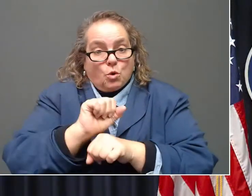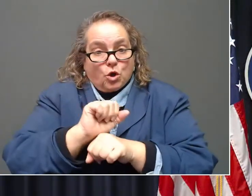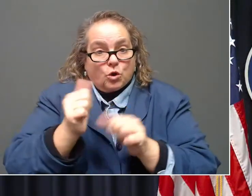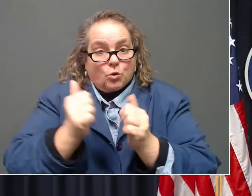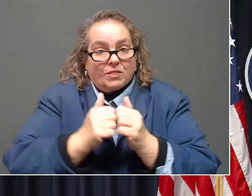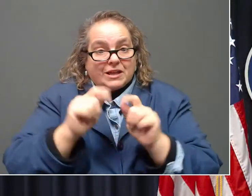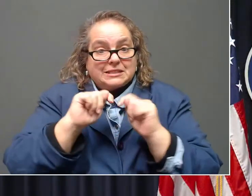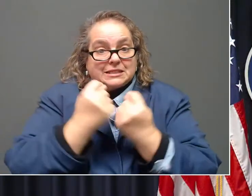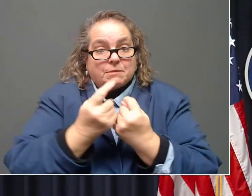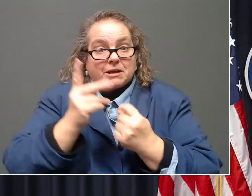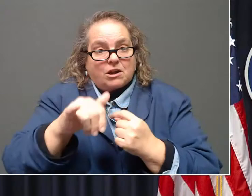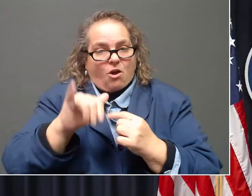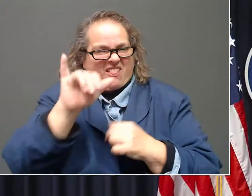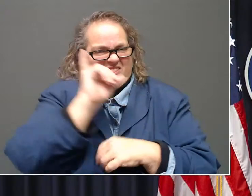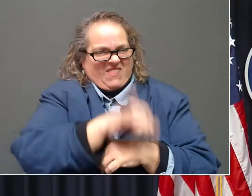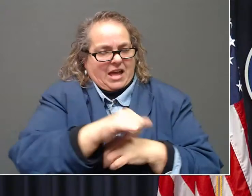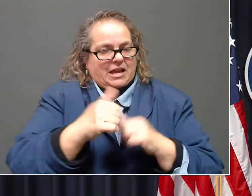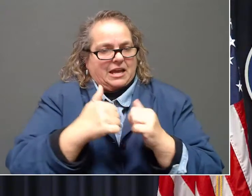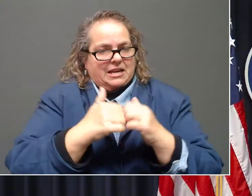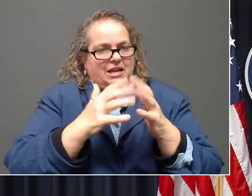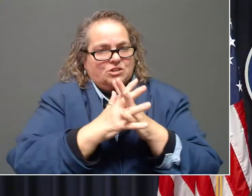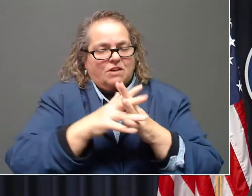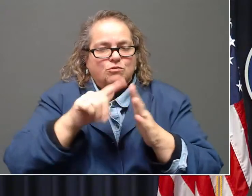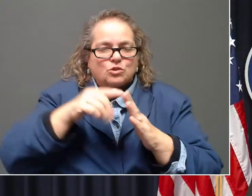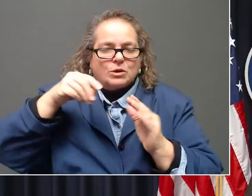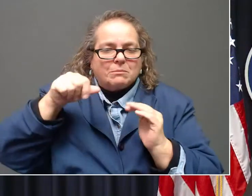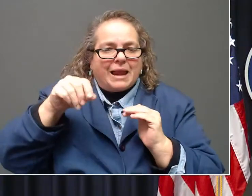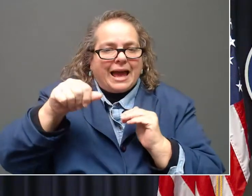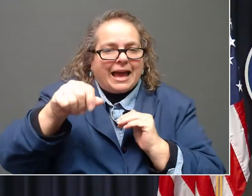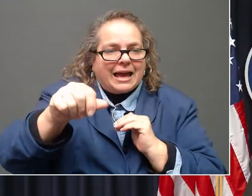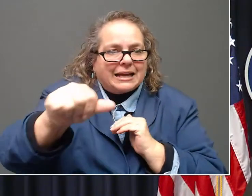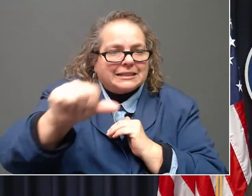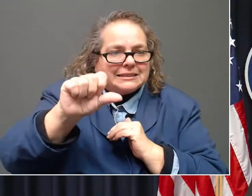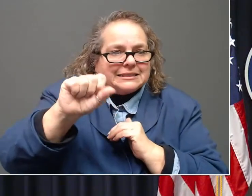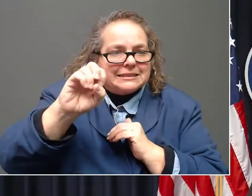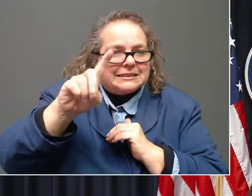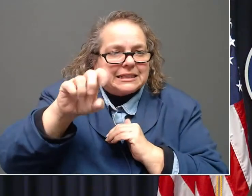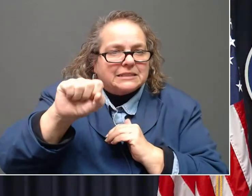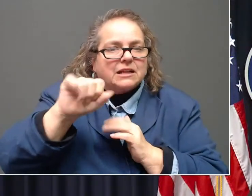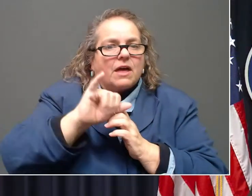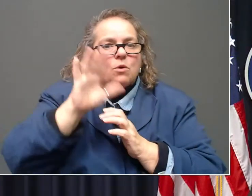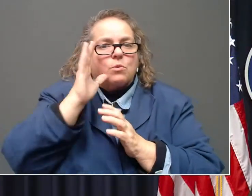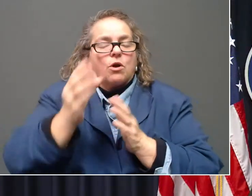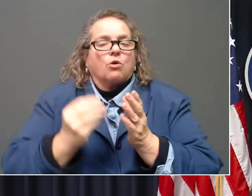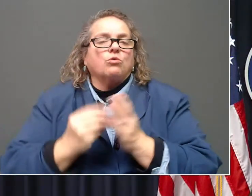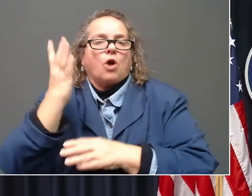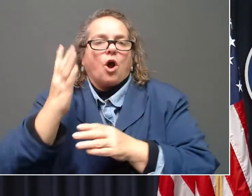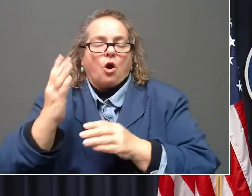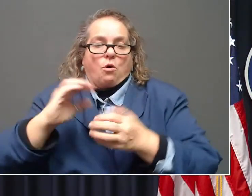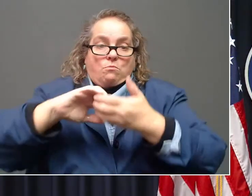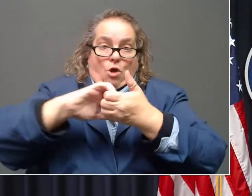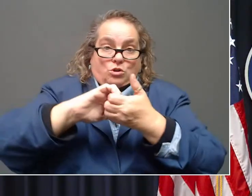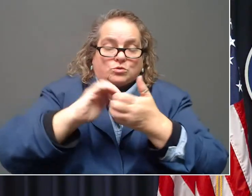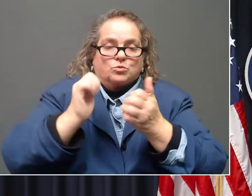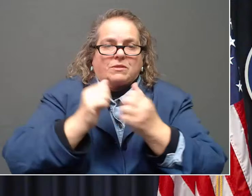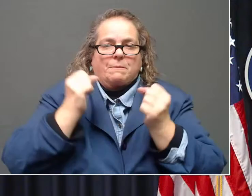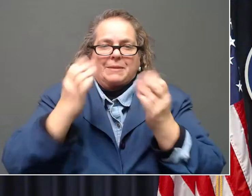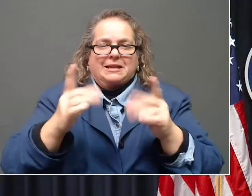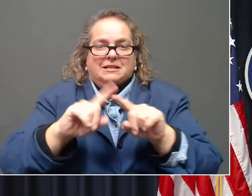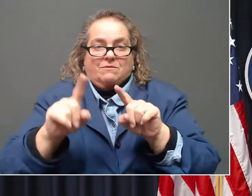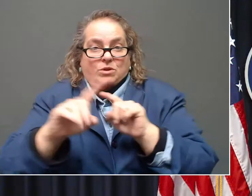Together, we're planting the seeds that are going to grow our post-COVID economy into something that we've always dreamed